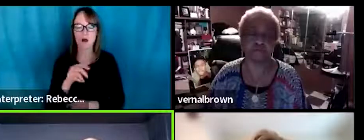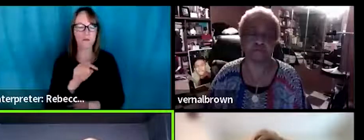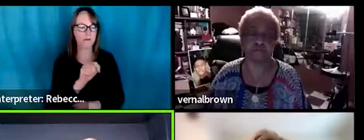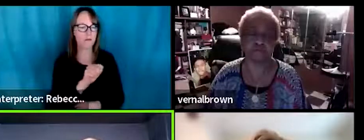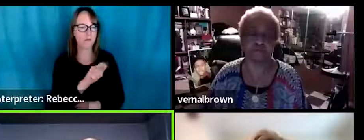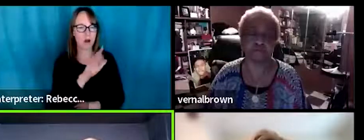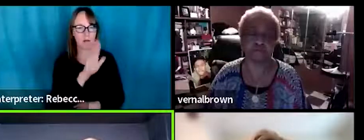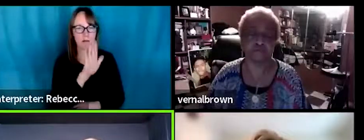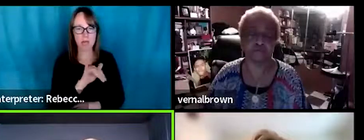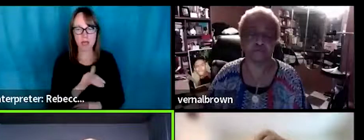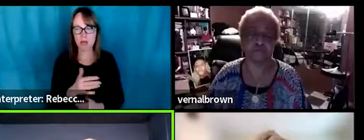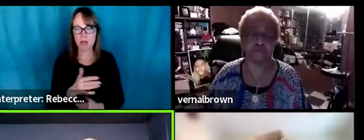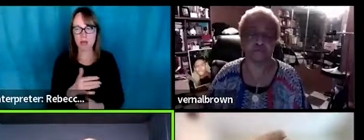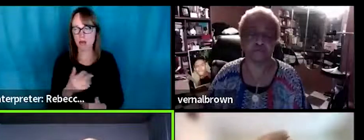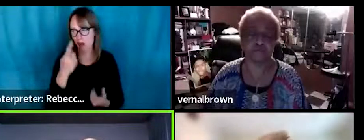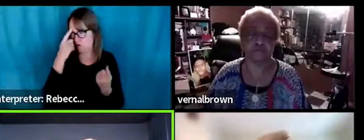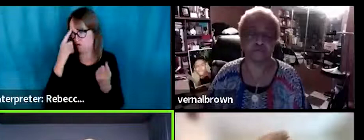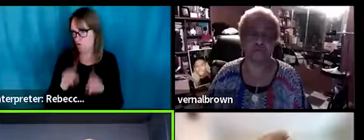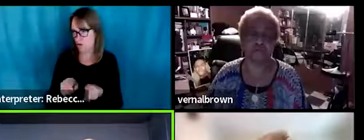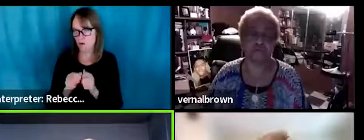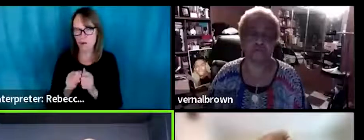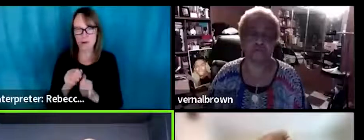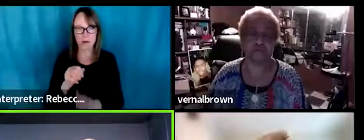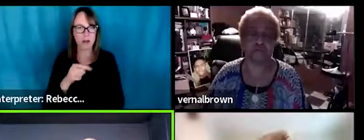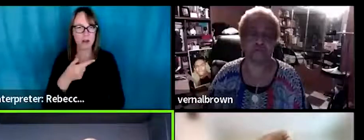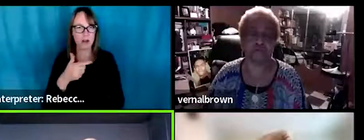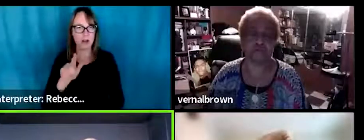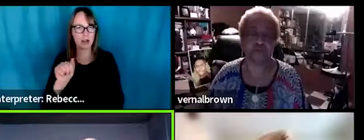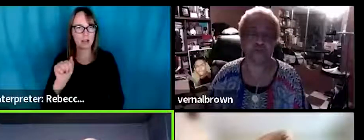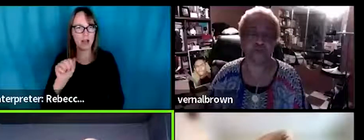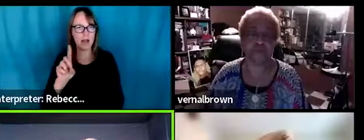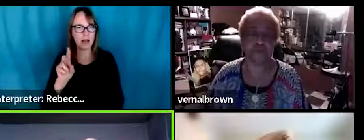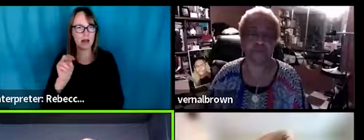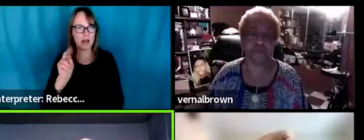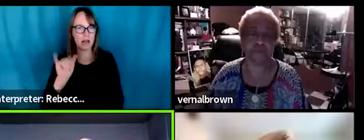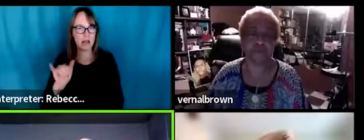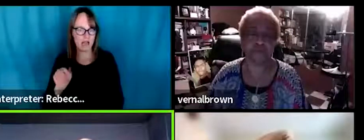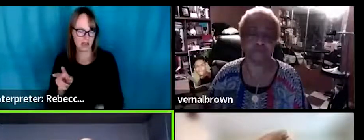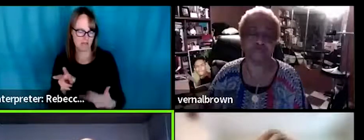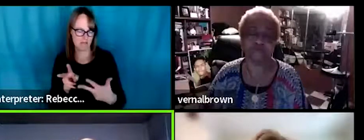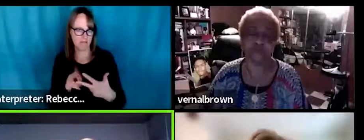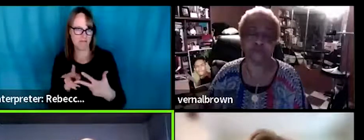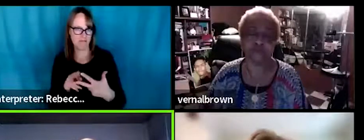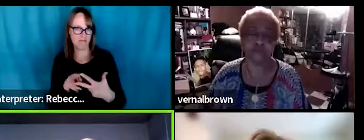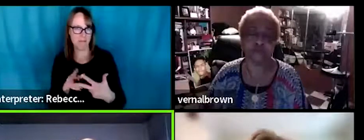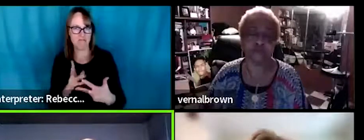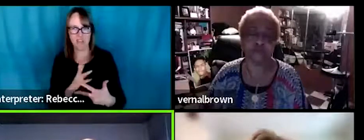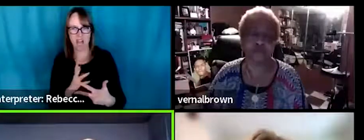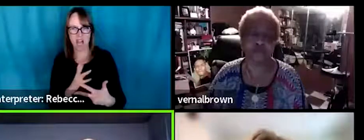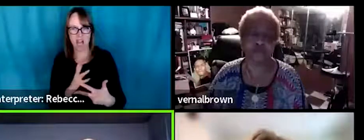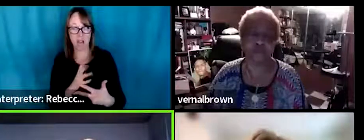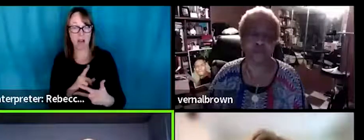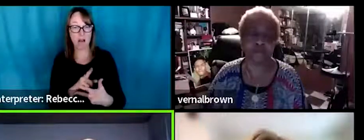with Commissioner Gladney. I have no problems with two of those, but extending the amount